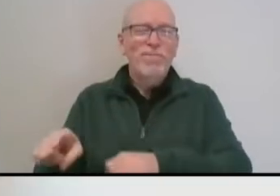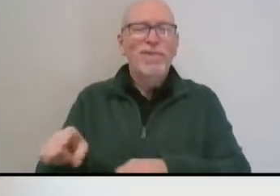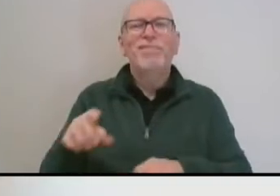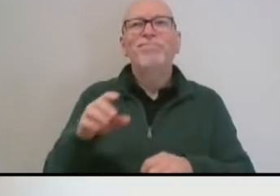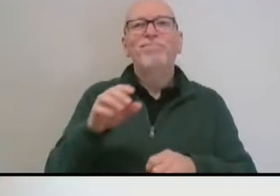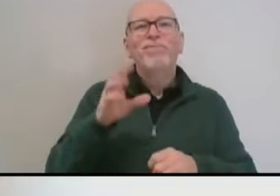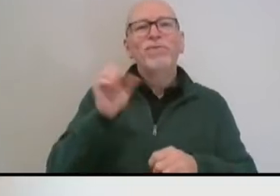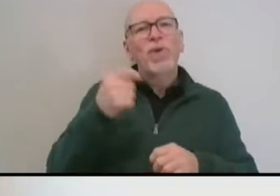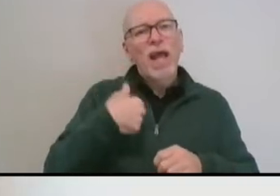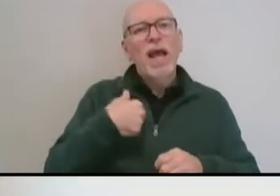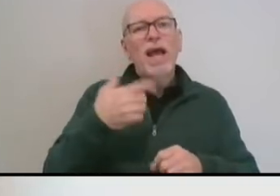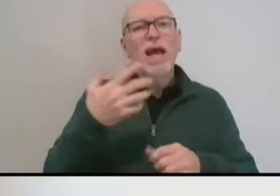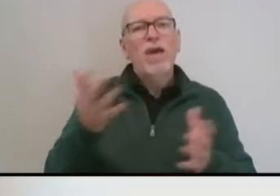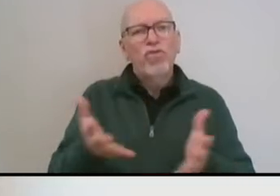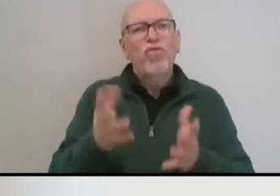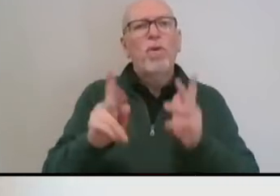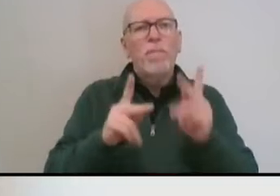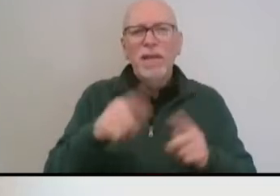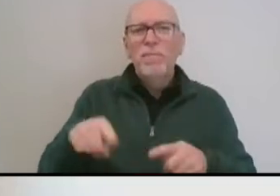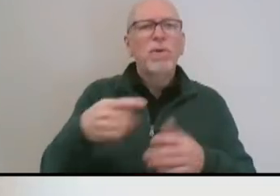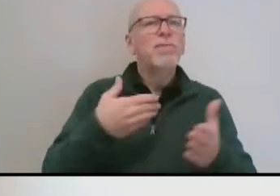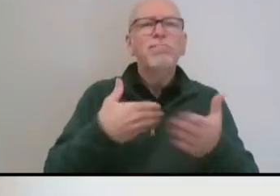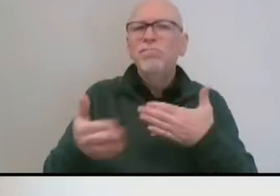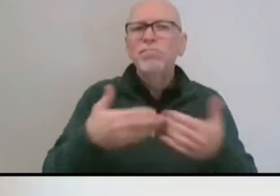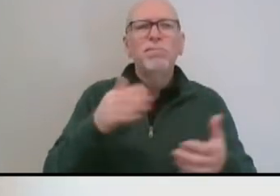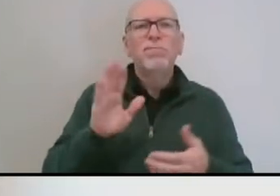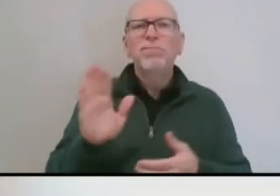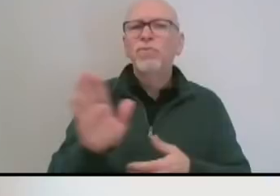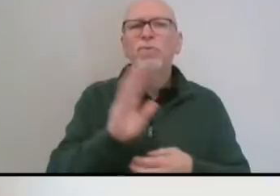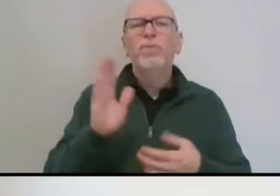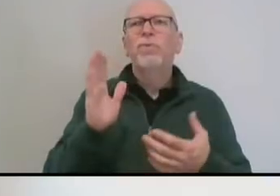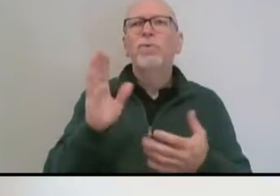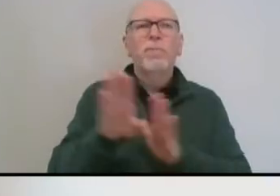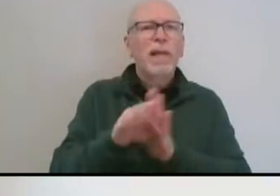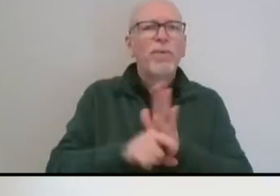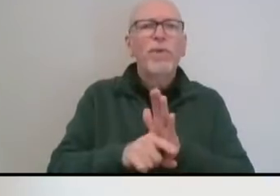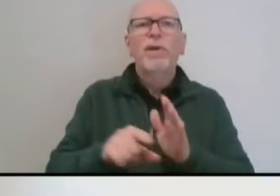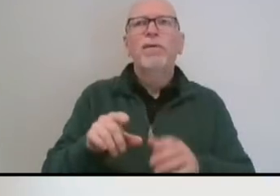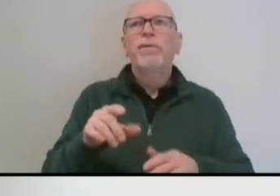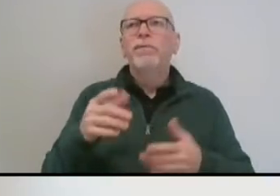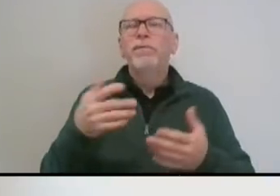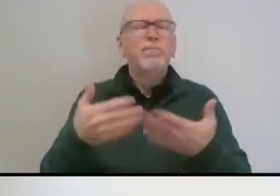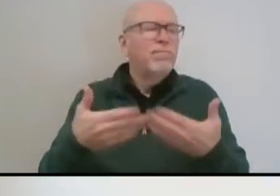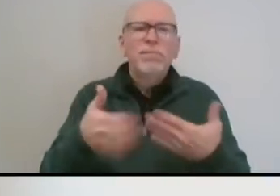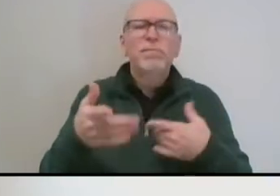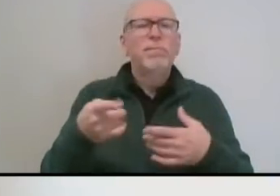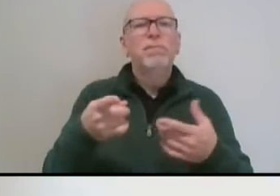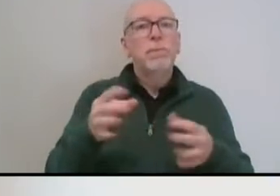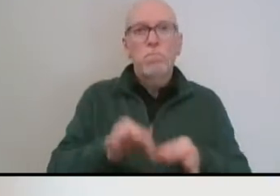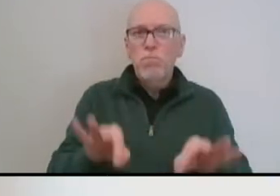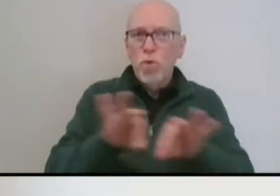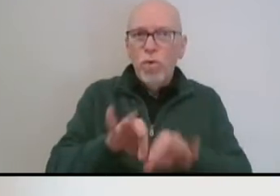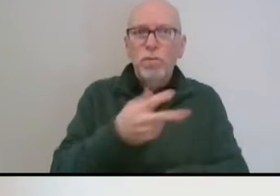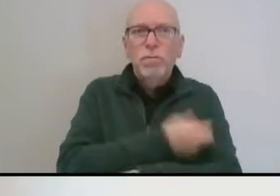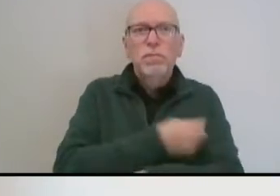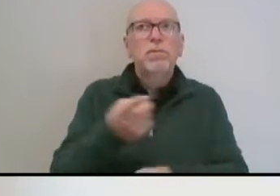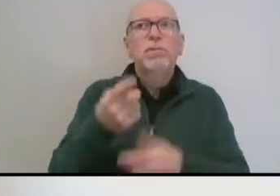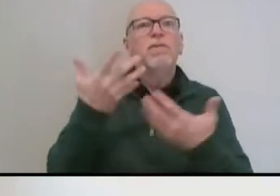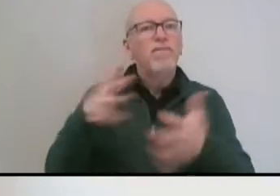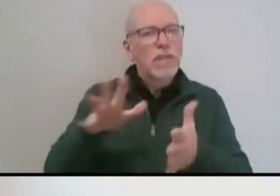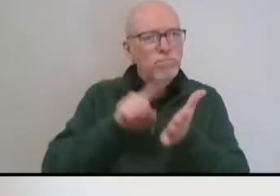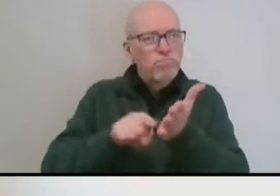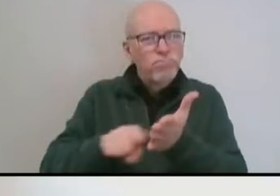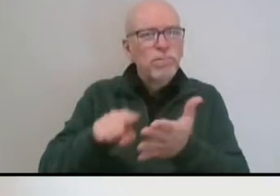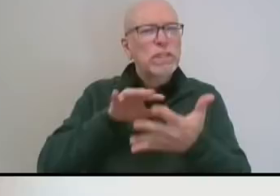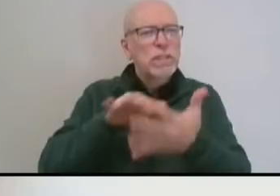to encourage people of all backgrounds that this is very important. It's been well studied, and